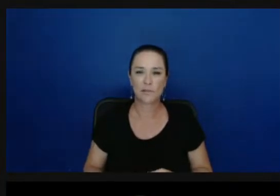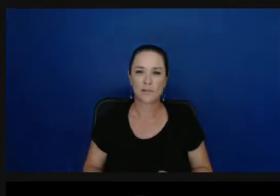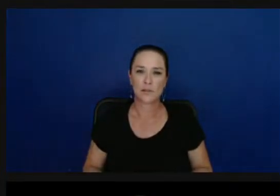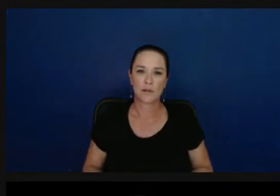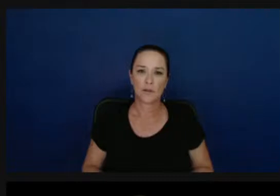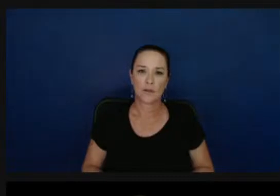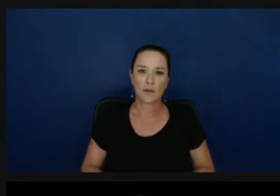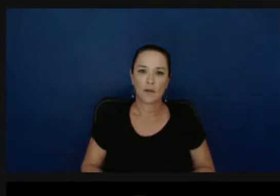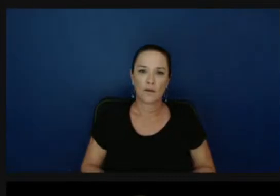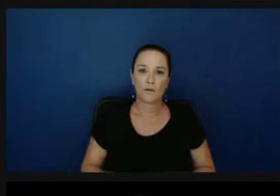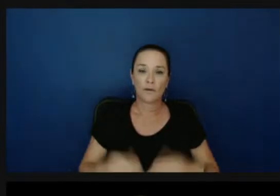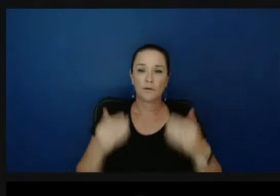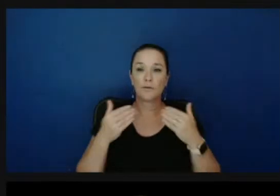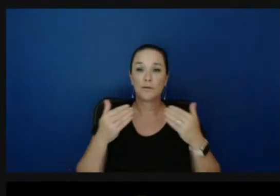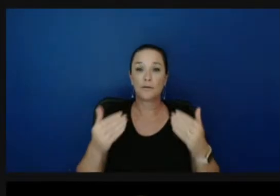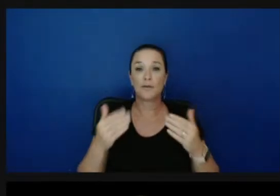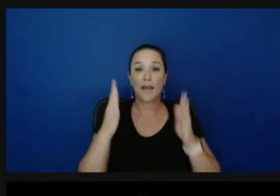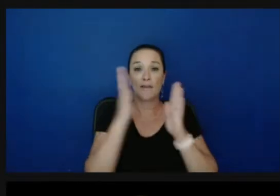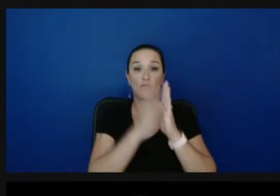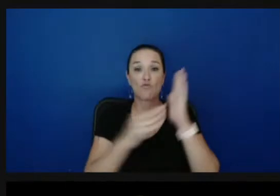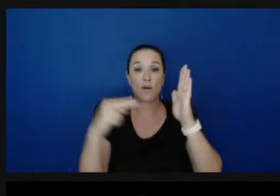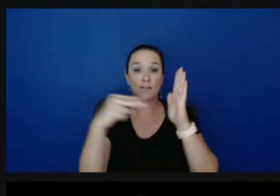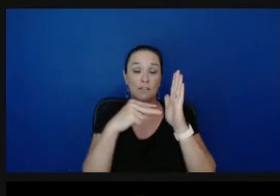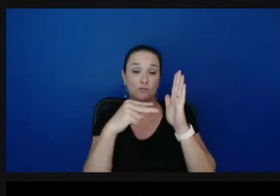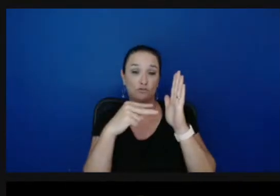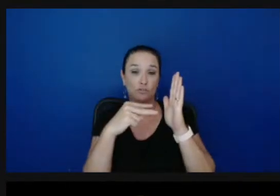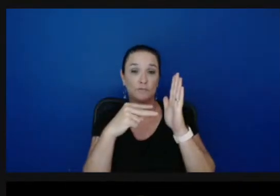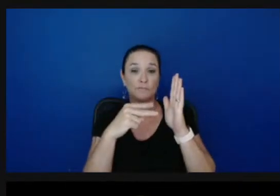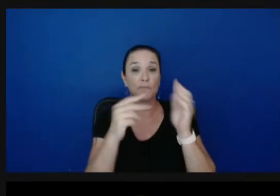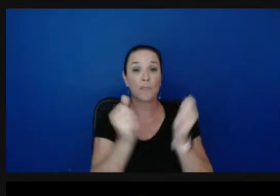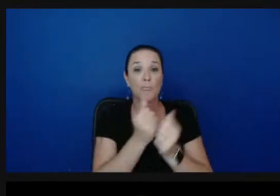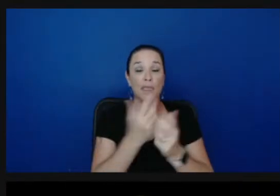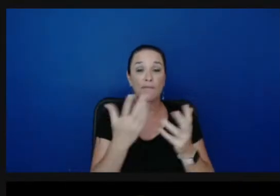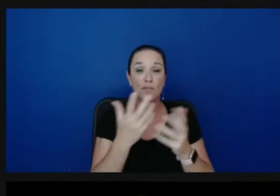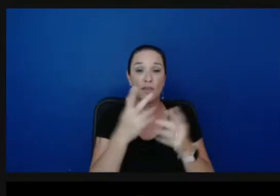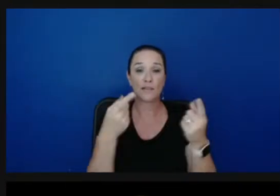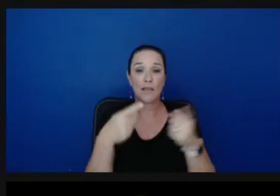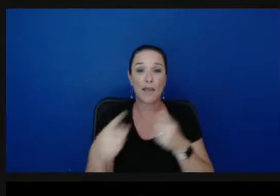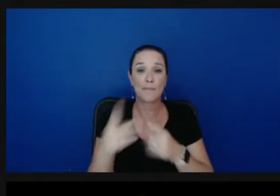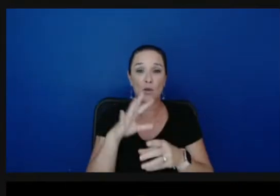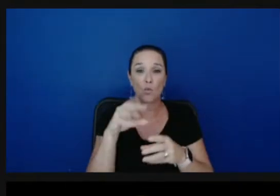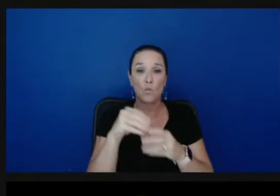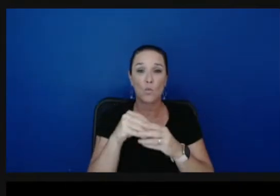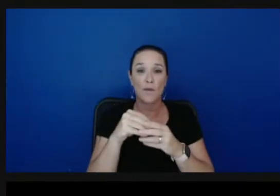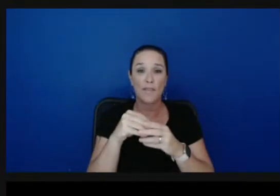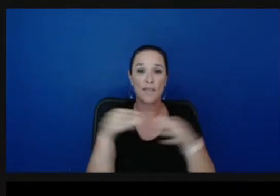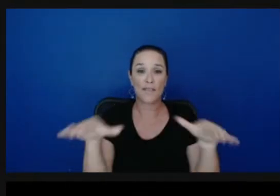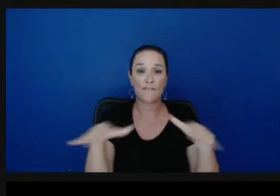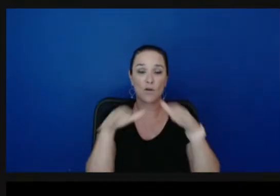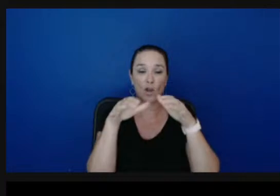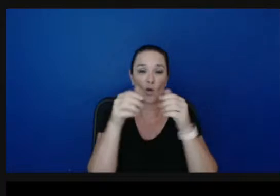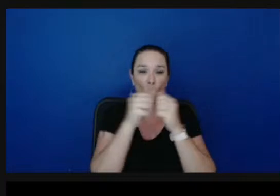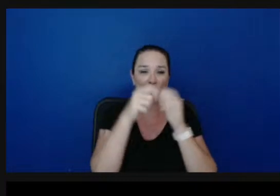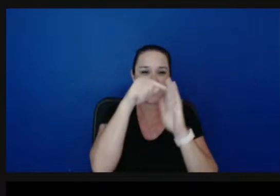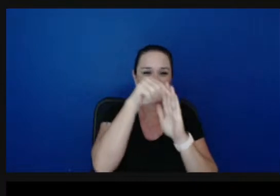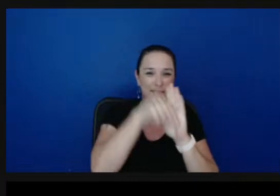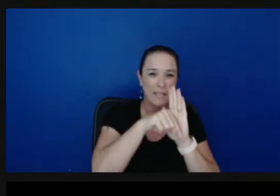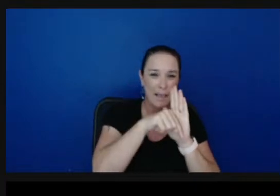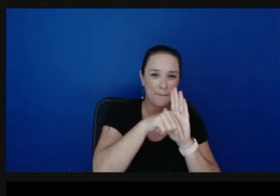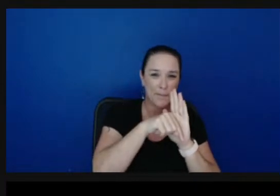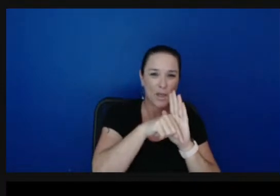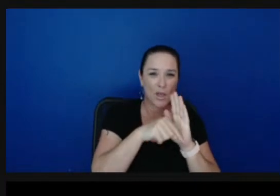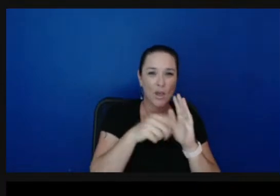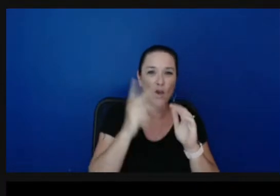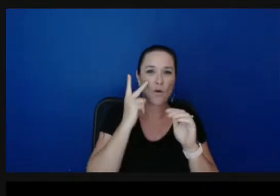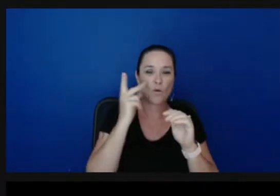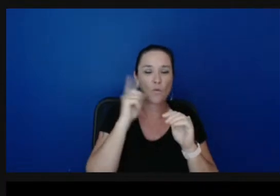So moving on, there's our cross section. Everything's happening within that volcanic edifice. The deep Pahala earthquakes with a pipeline, we imagine, comes something up